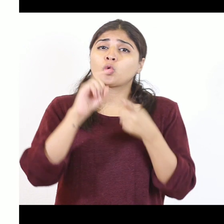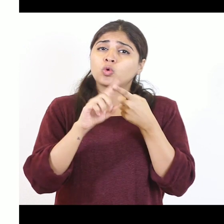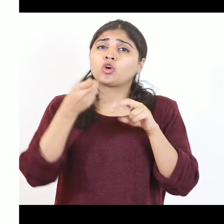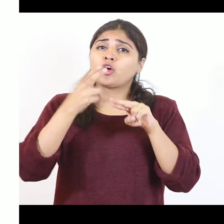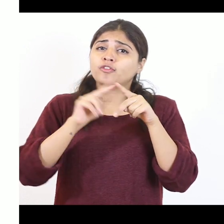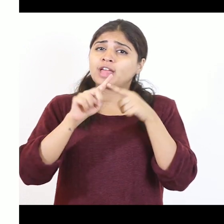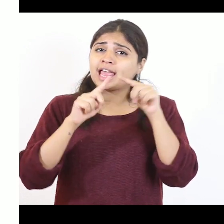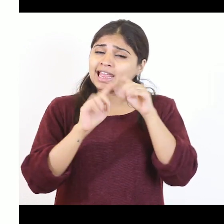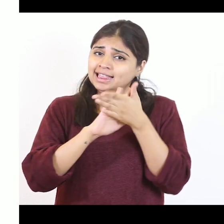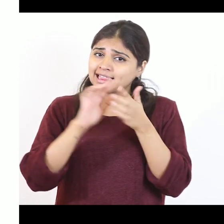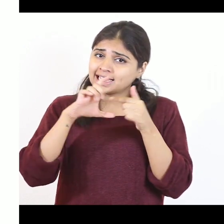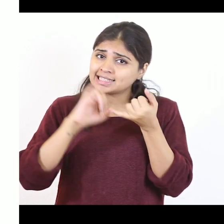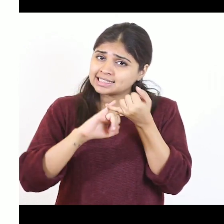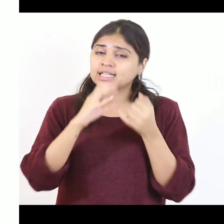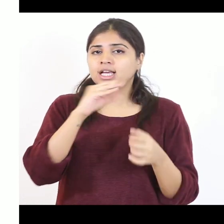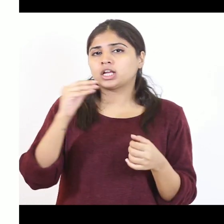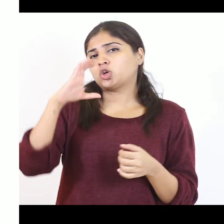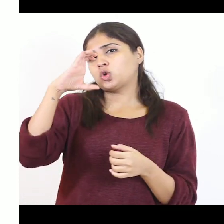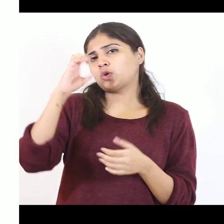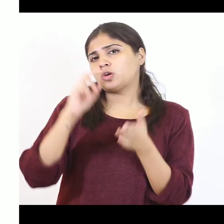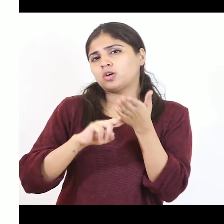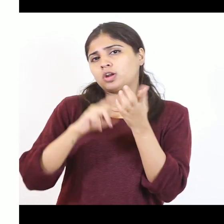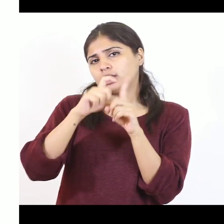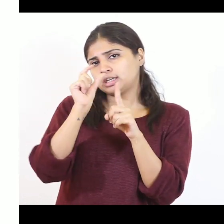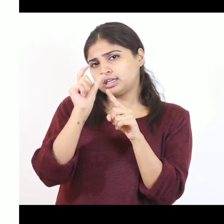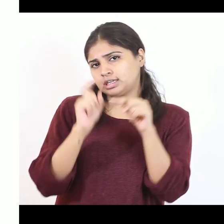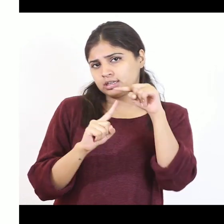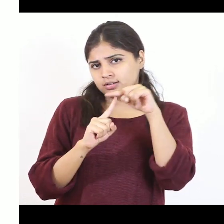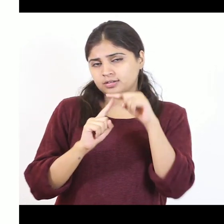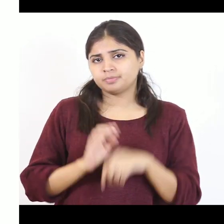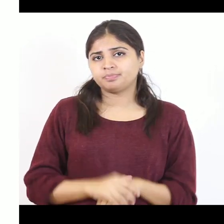code of ethics, and code of conduct.